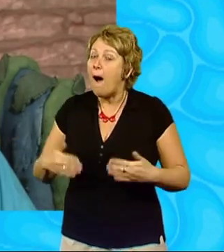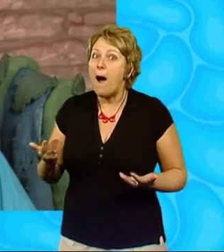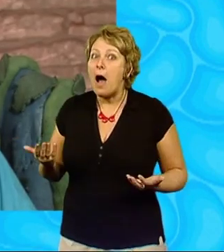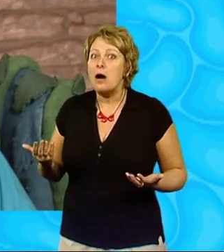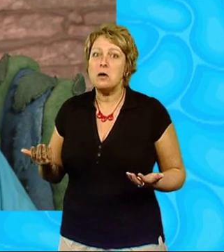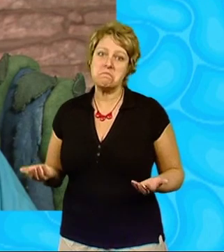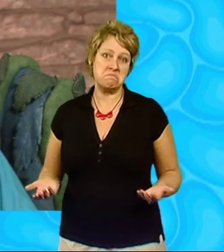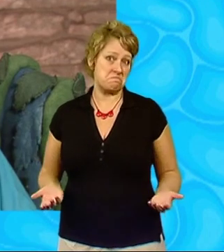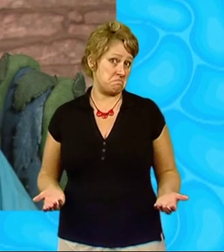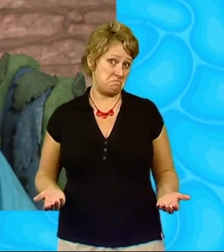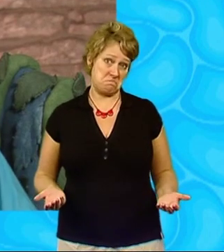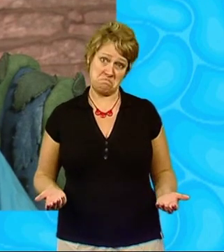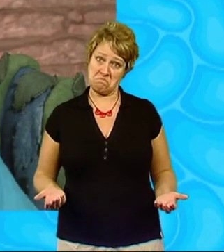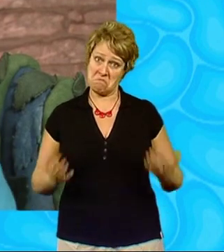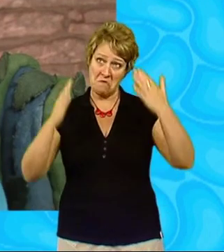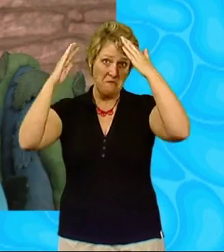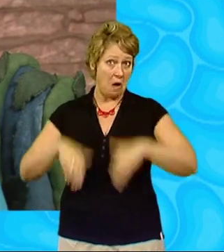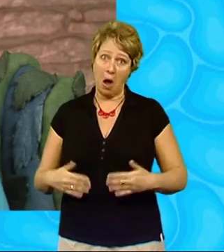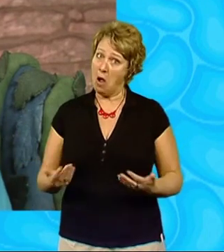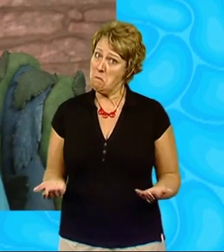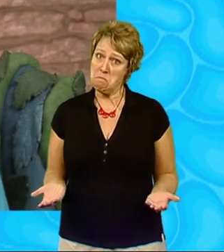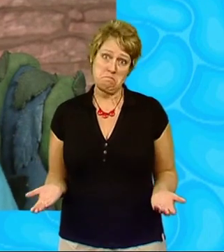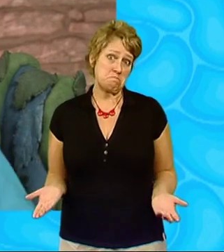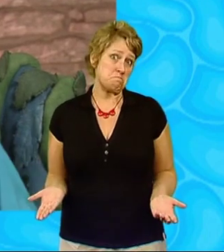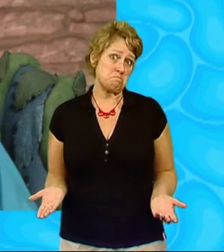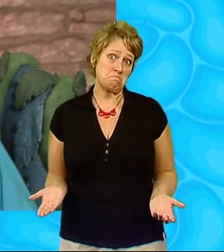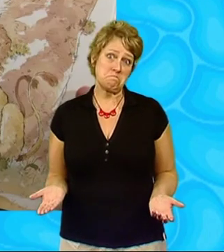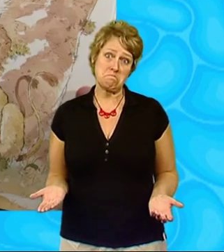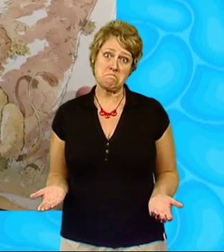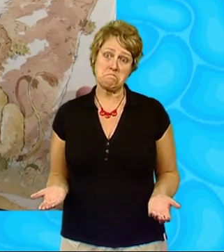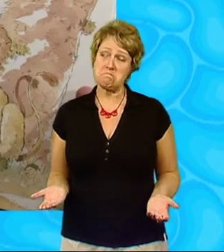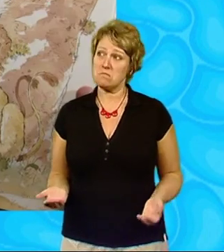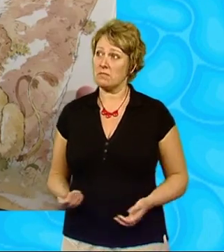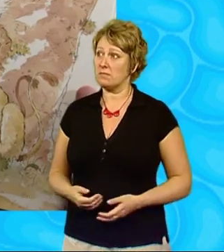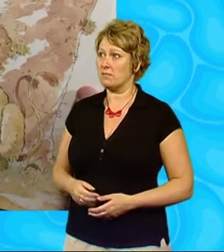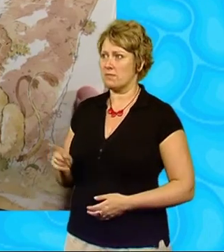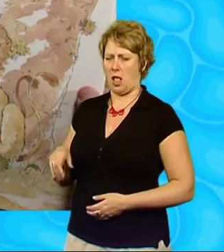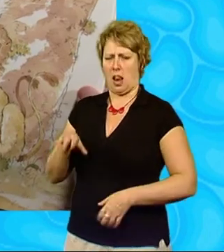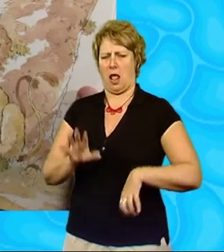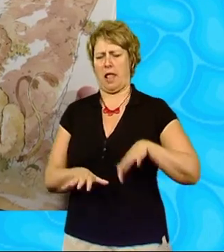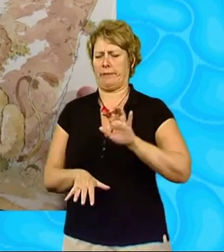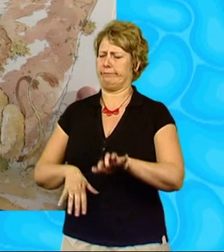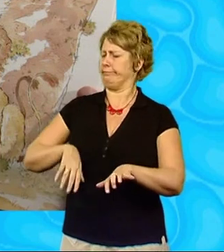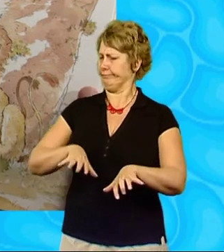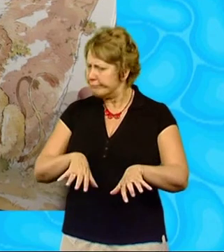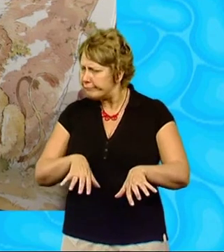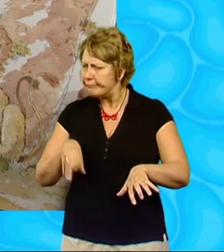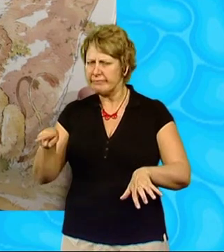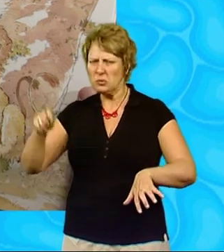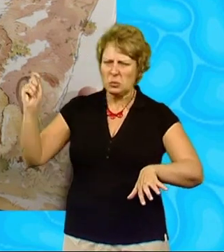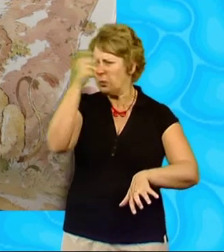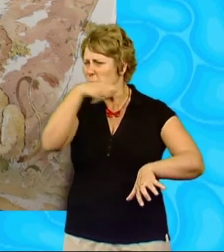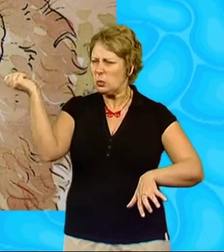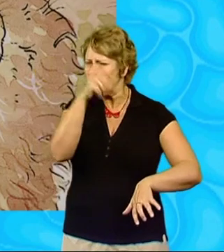The leaves didn't fall. A lion came to see what all the swishing